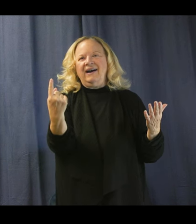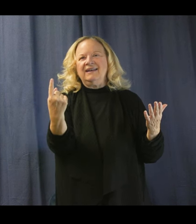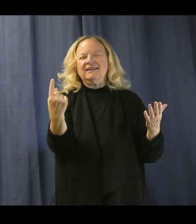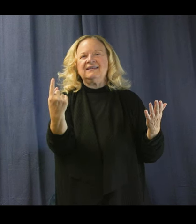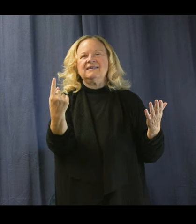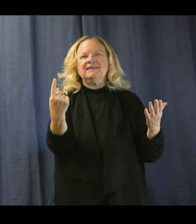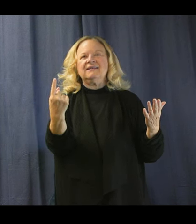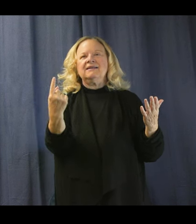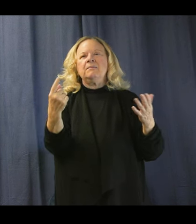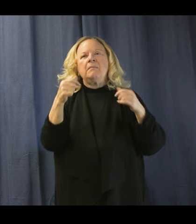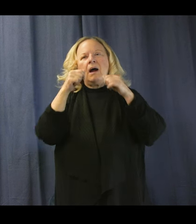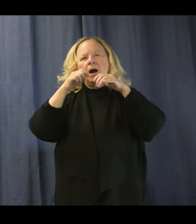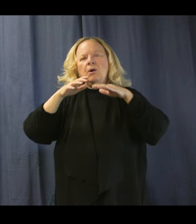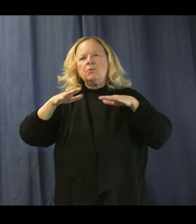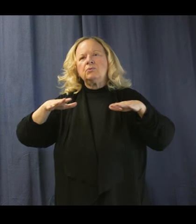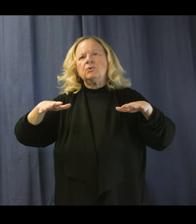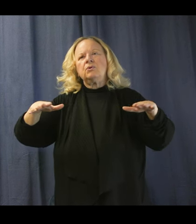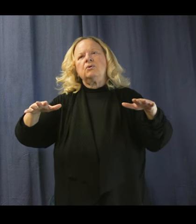Echad,